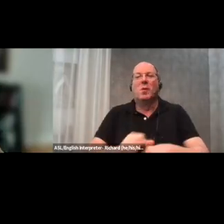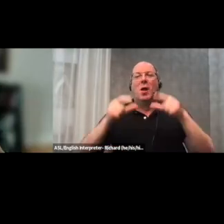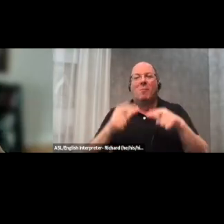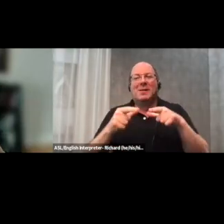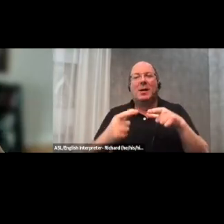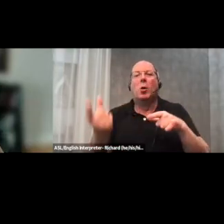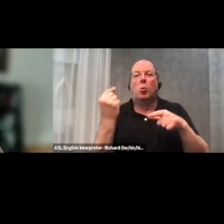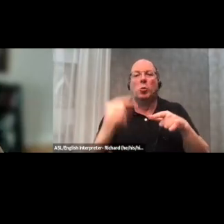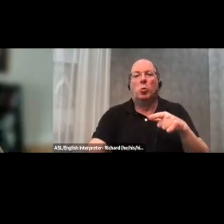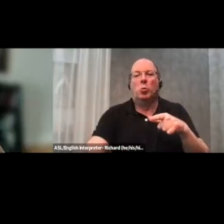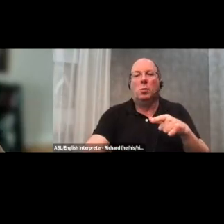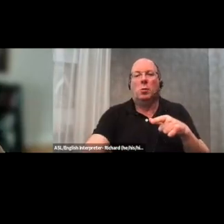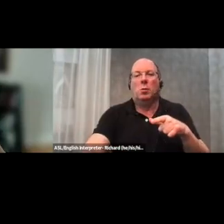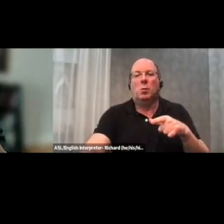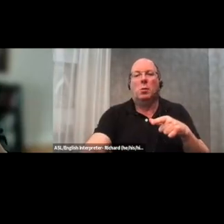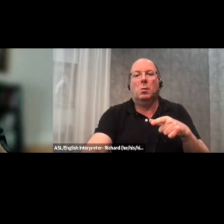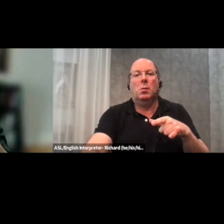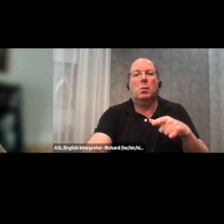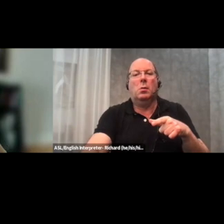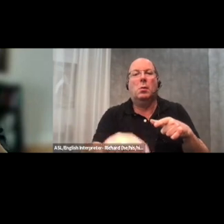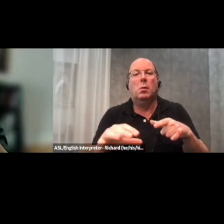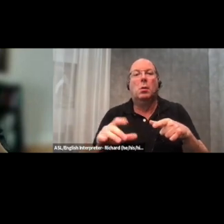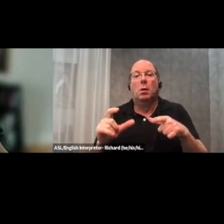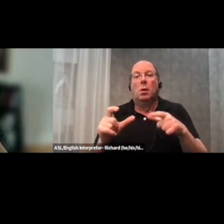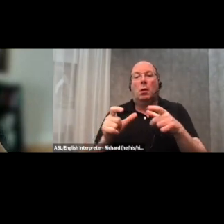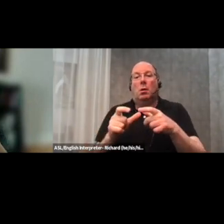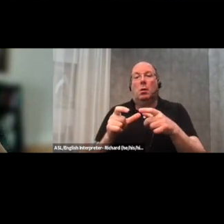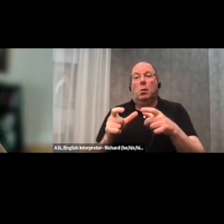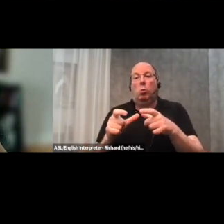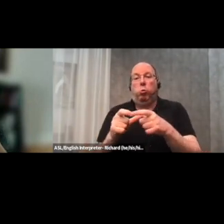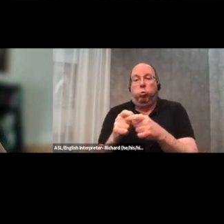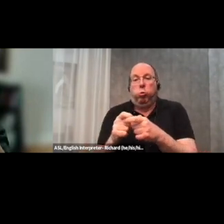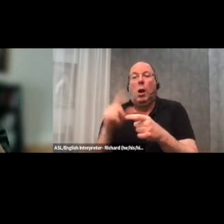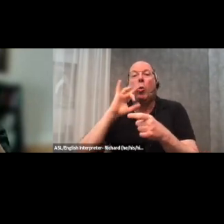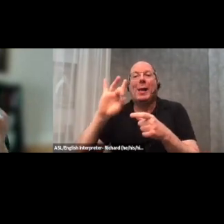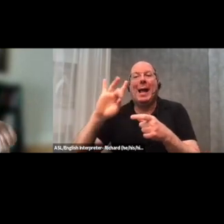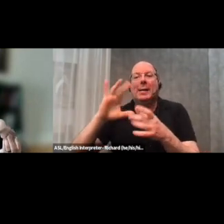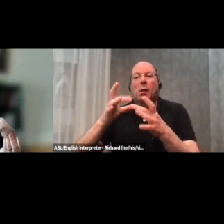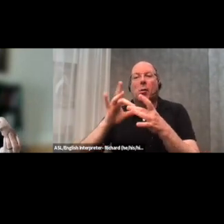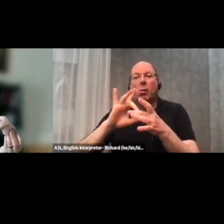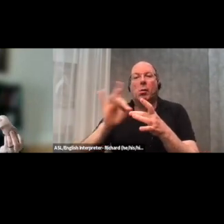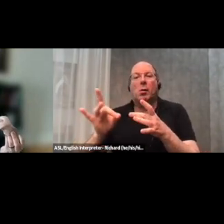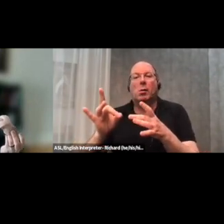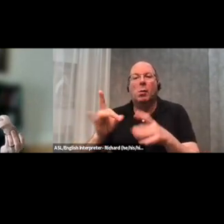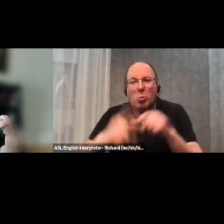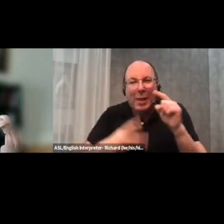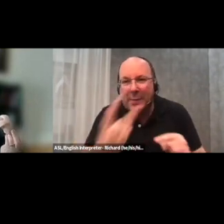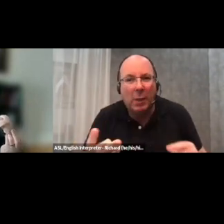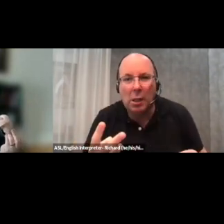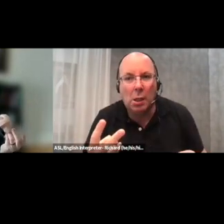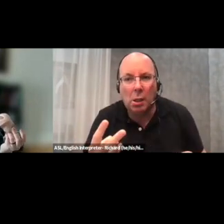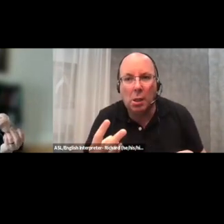take the internal condom, we squeeze the ring inside of it into a figure 8. Oh, you all can't see me, can